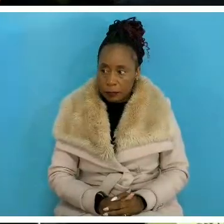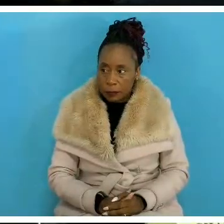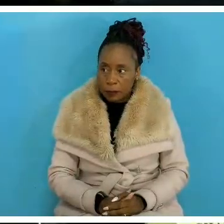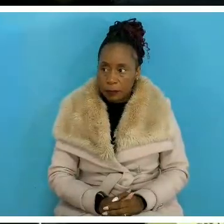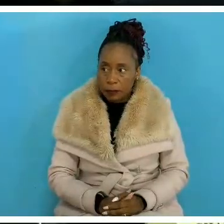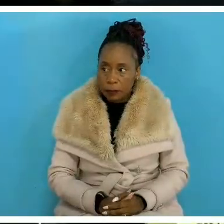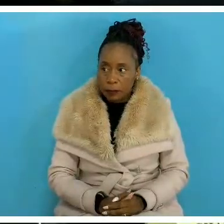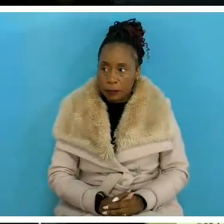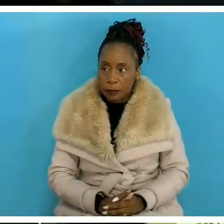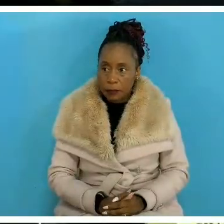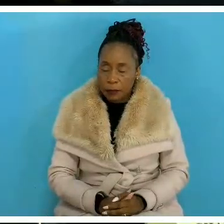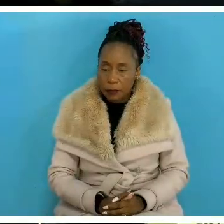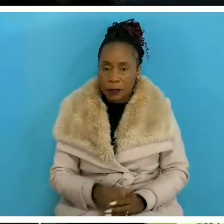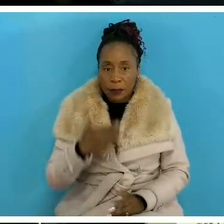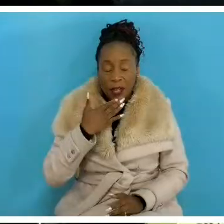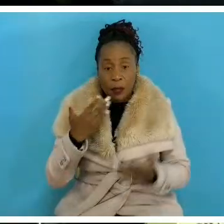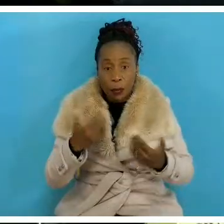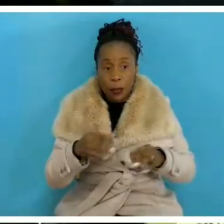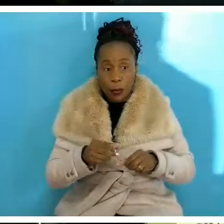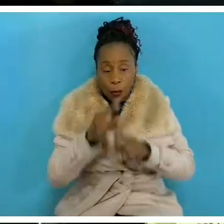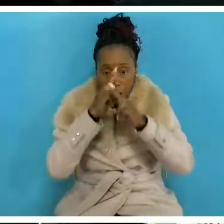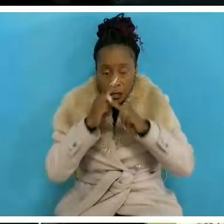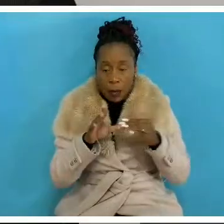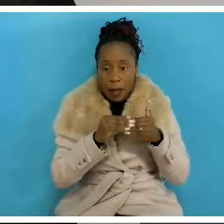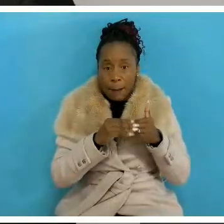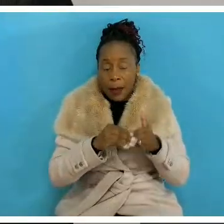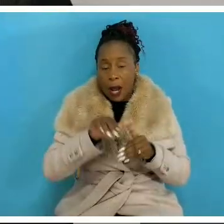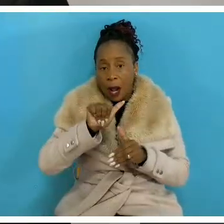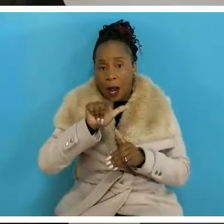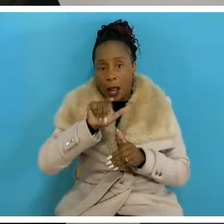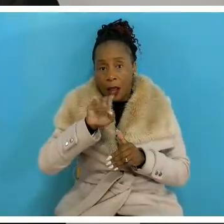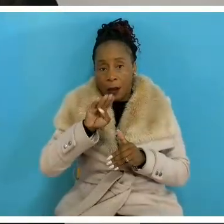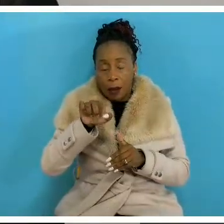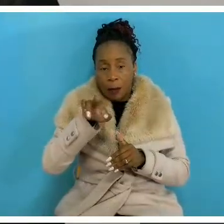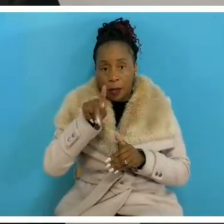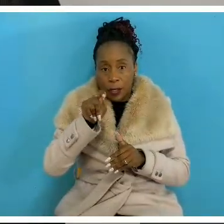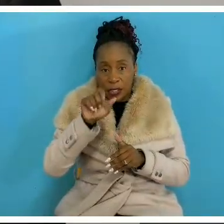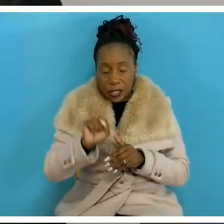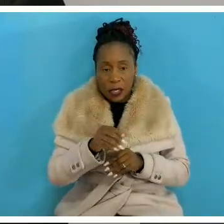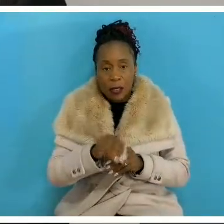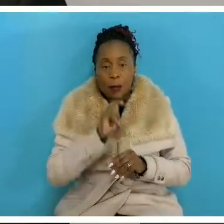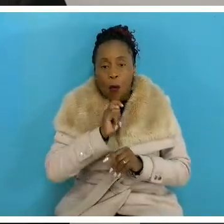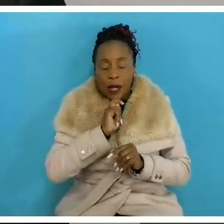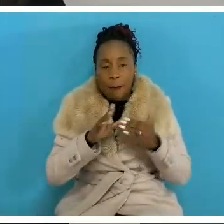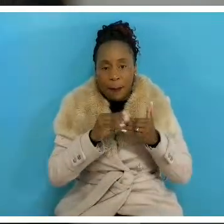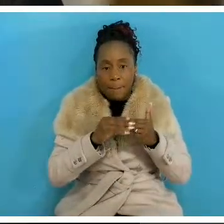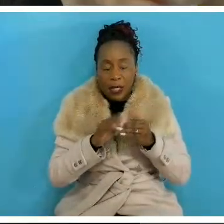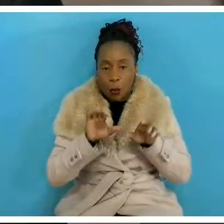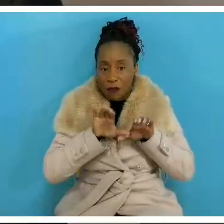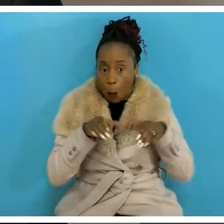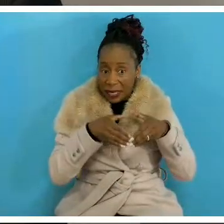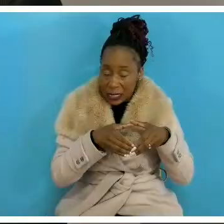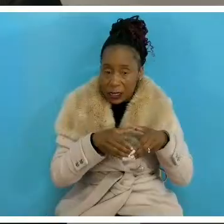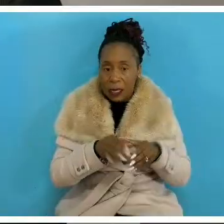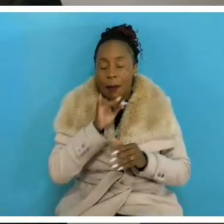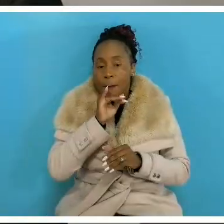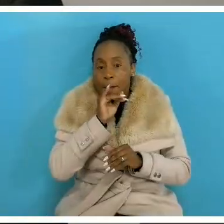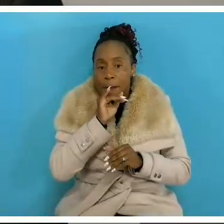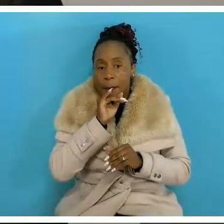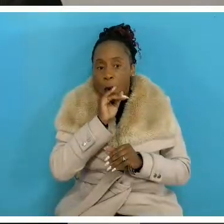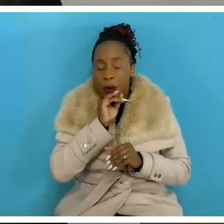Thank you, Honorable Member Alberts. Good morning to the members of the committee. Good morning to the members of the